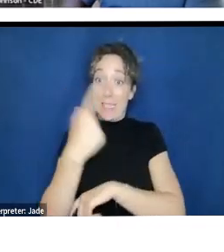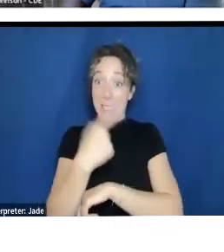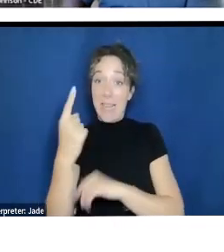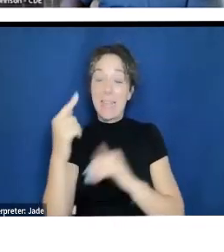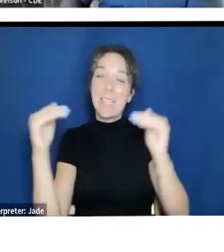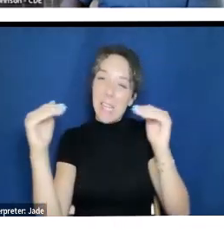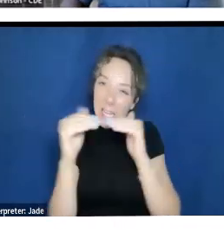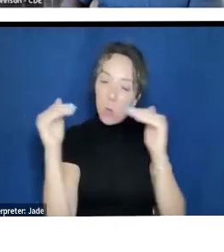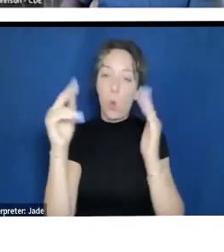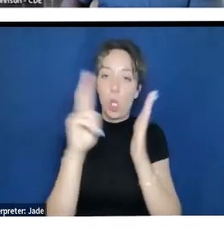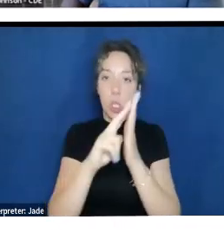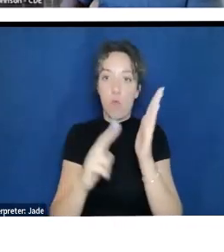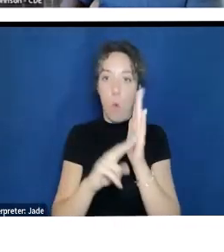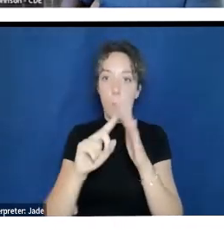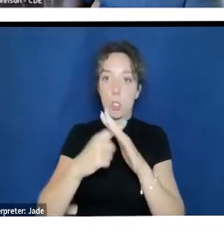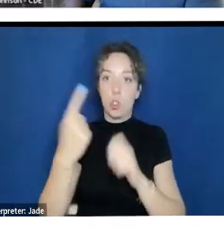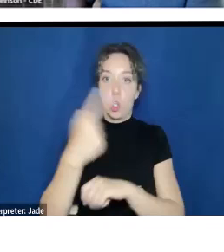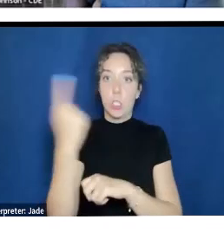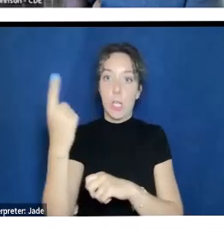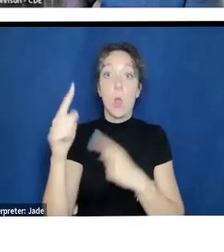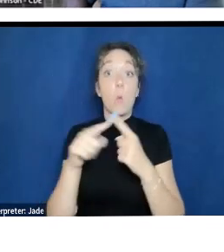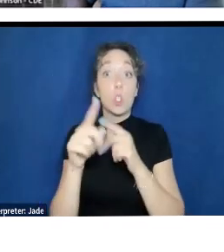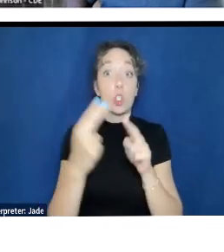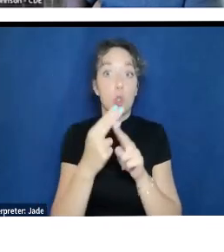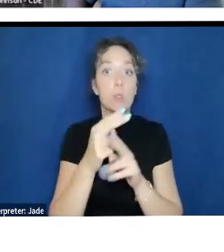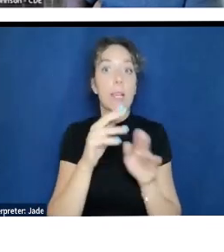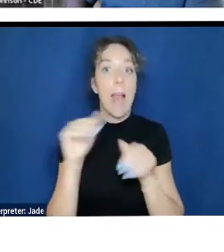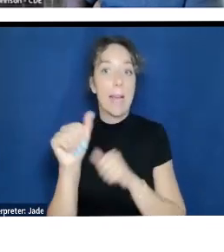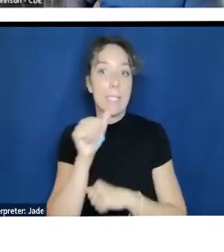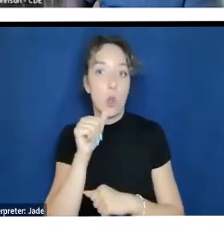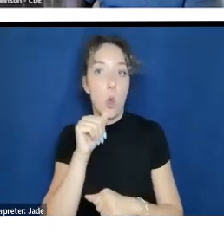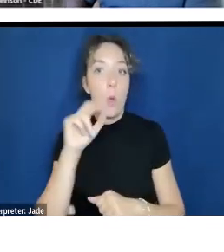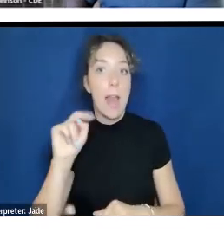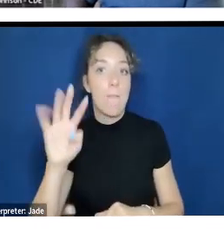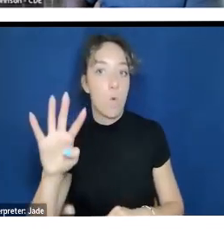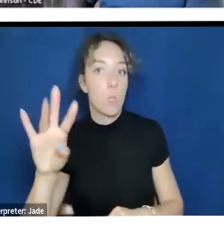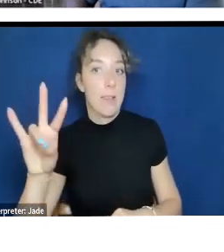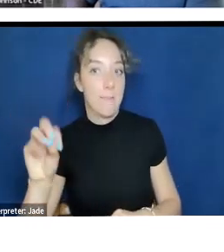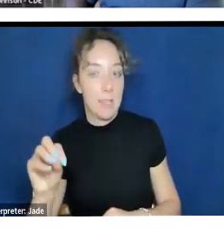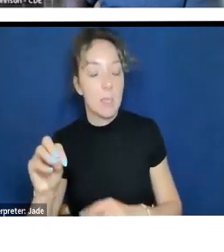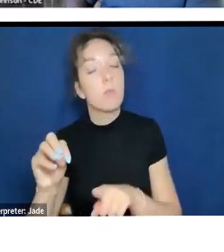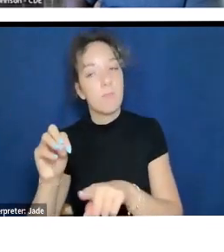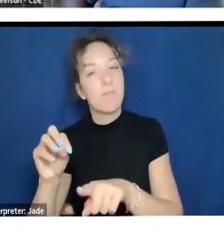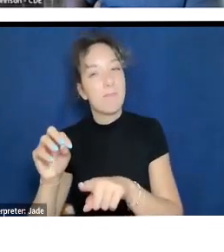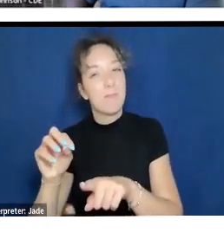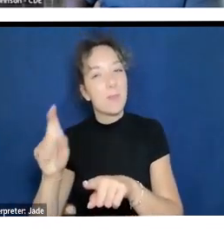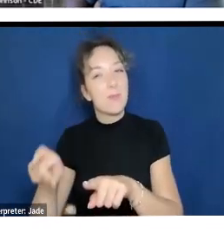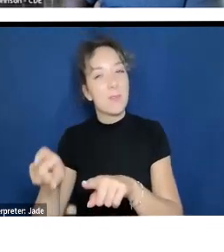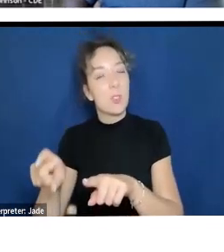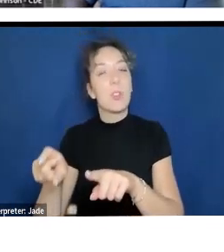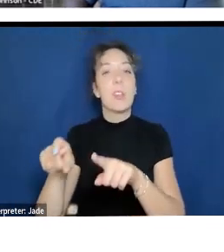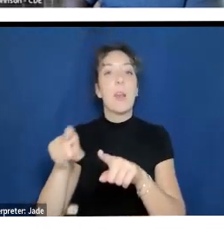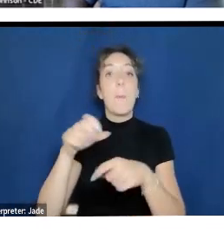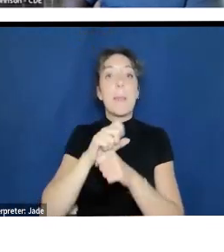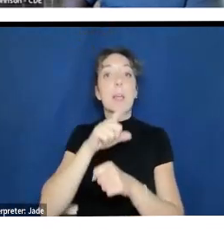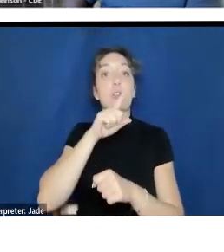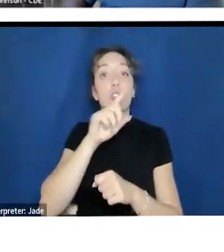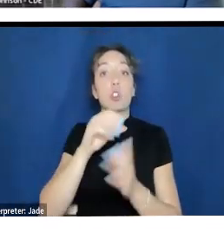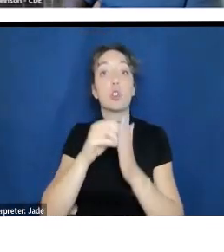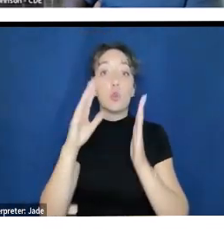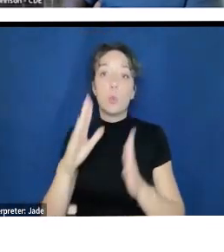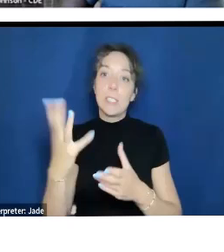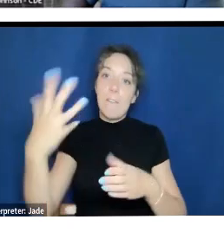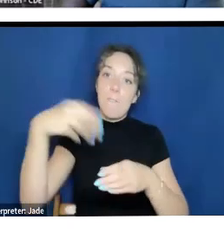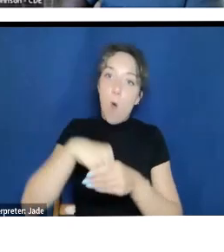to the enrollment start date when using exit code N470 will ensure students are captured in the 1622